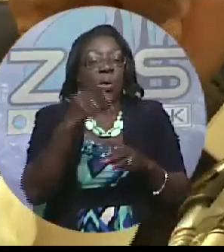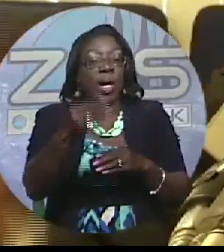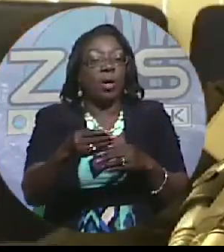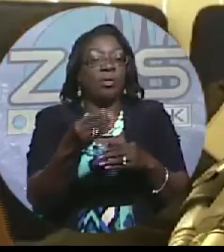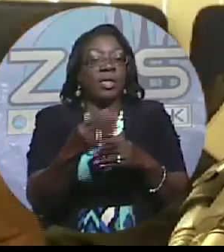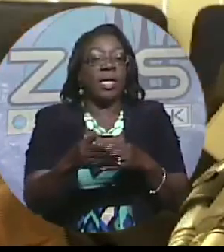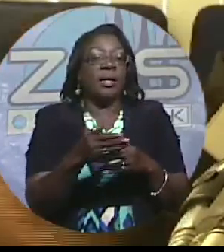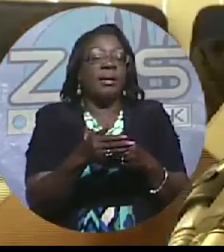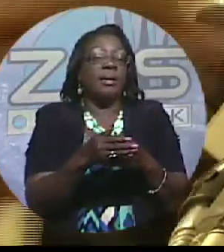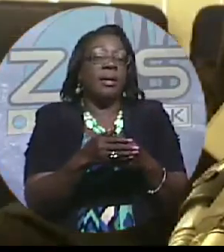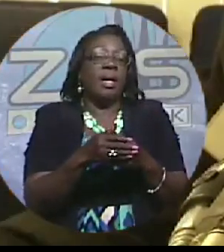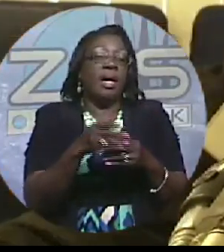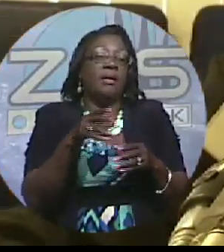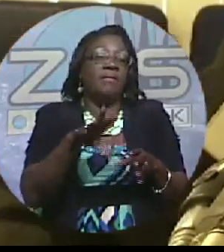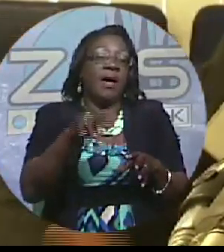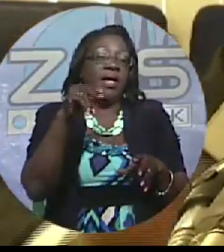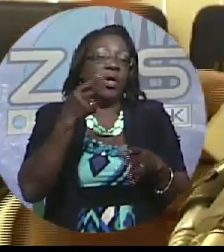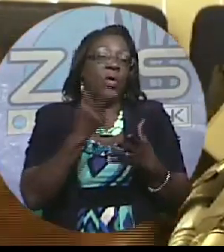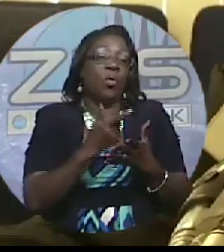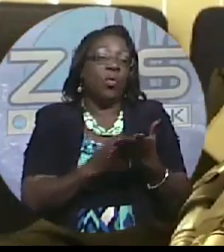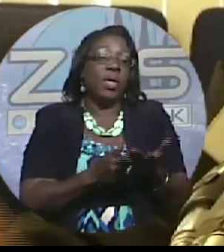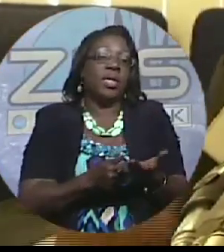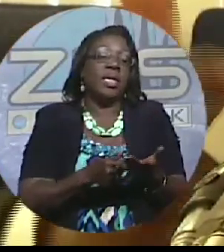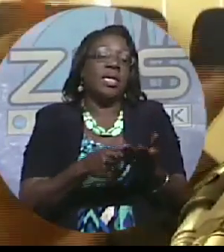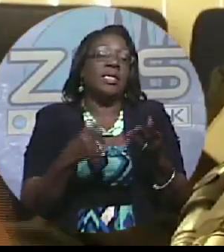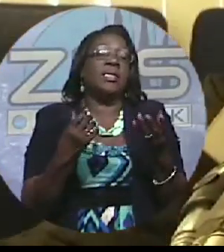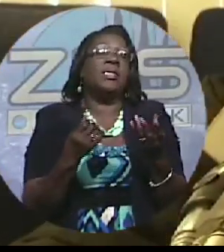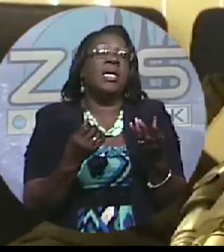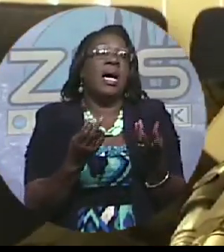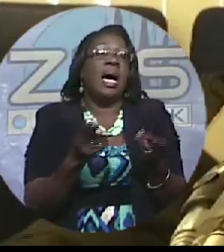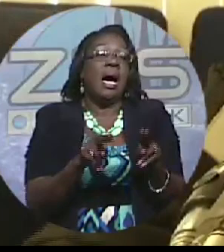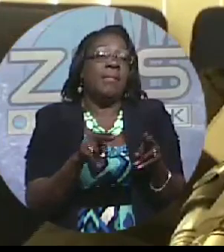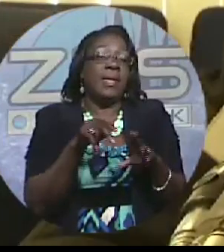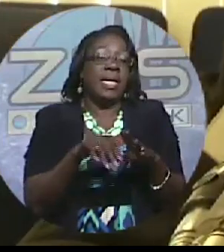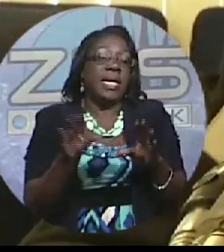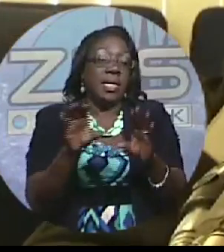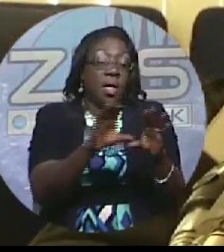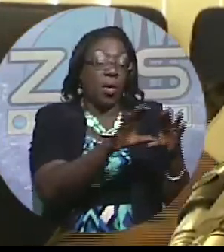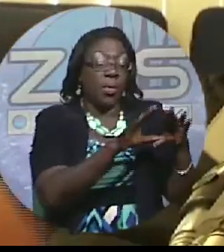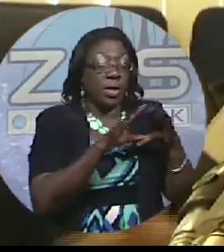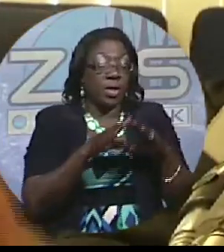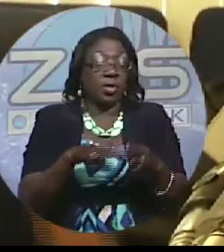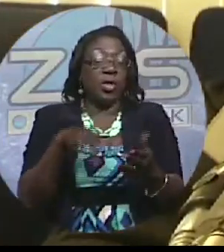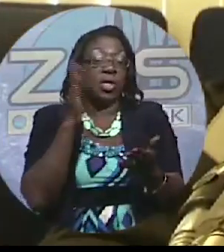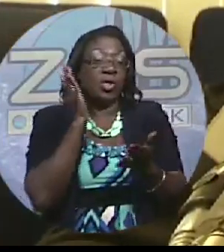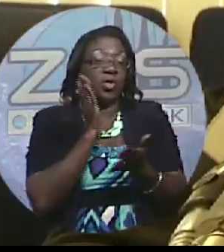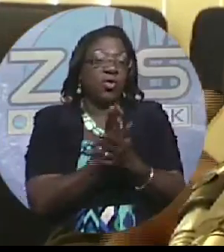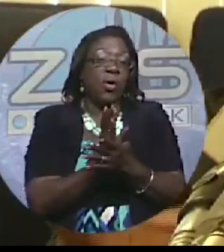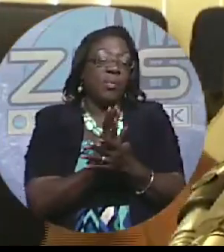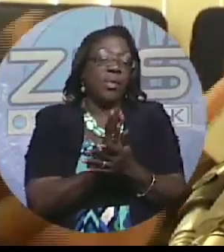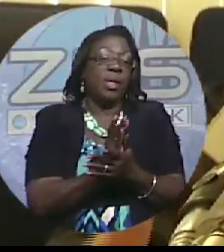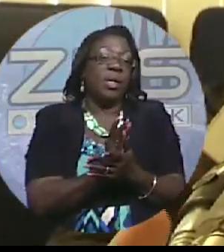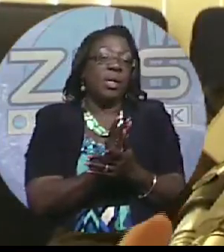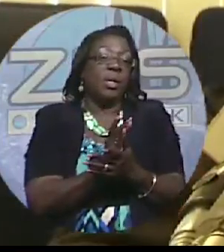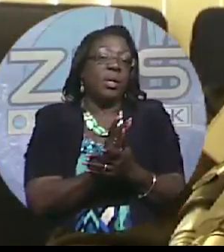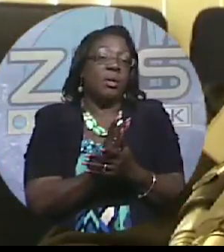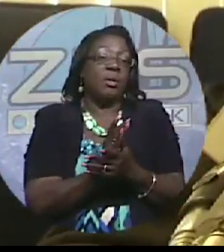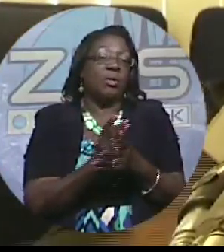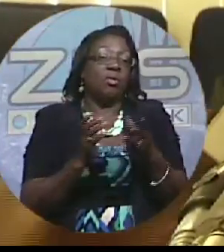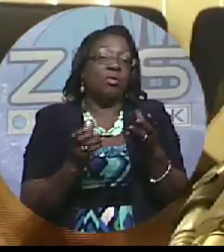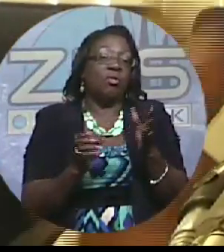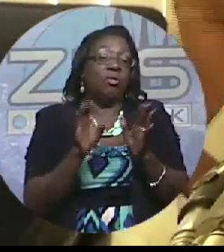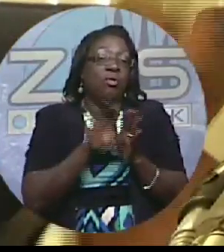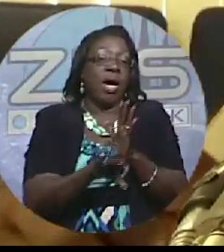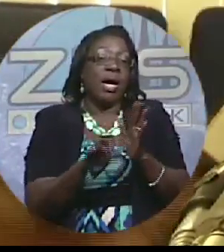and determining what conflicts are brewing so that you can intervene and end them early, or talking about establishing programs that